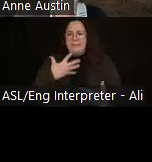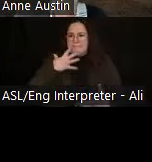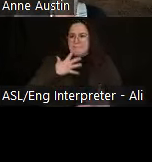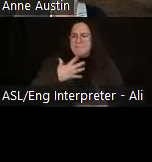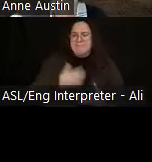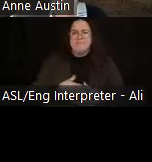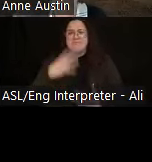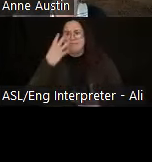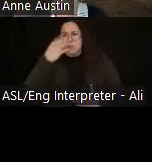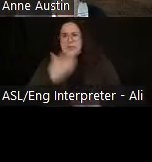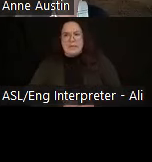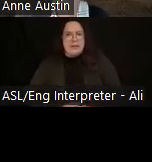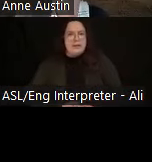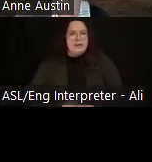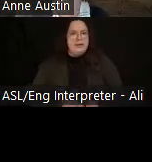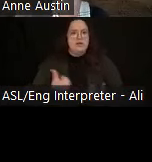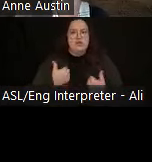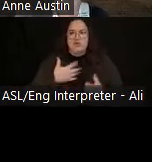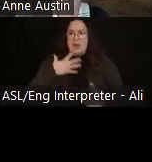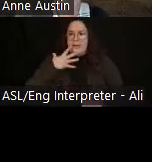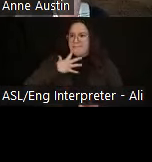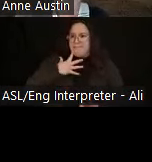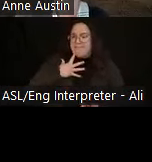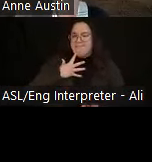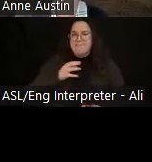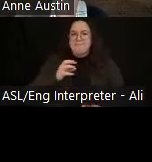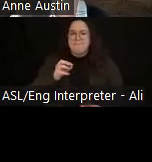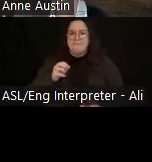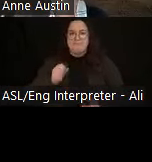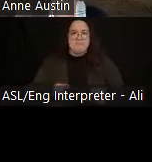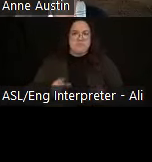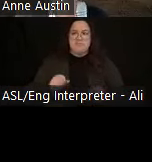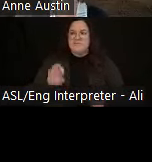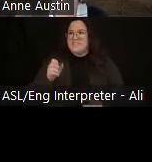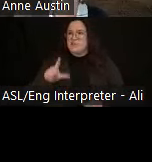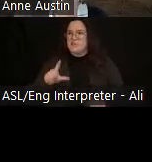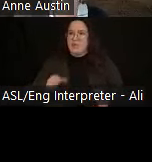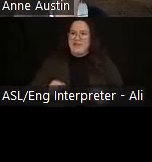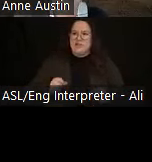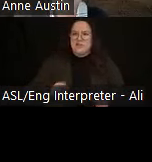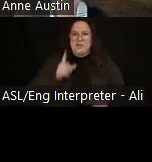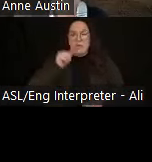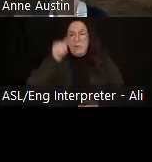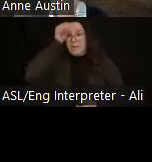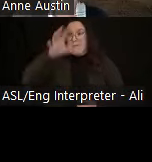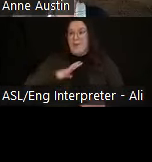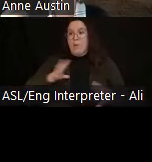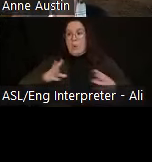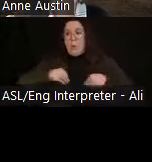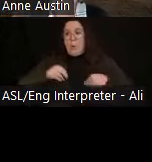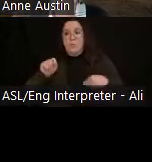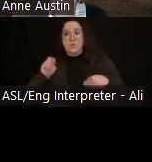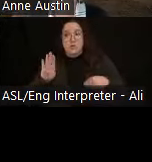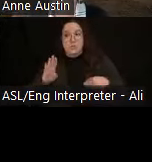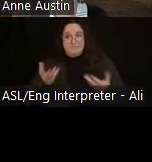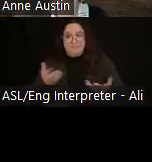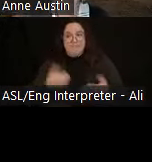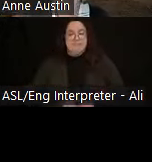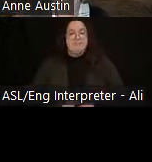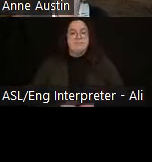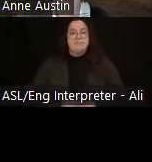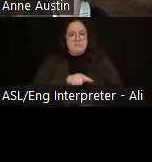to arouse the primitive sexual instincts of the male tomb owners. And so these ideas,